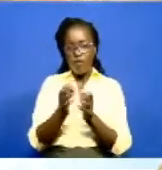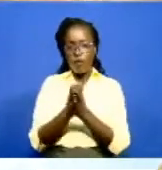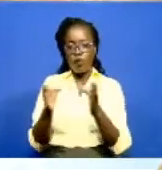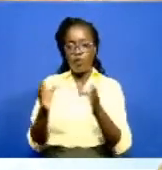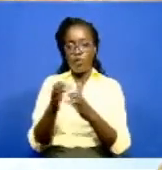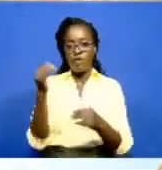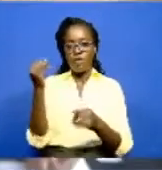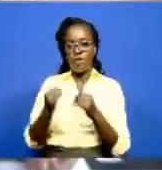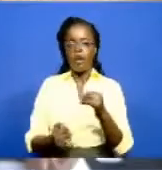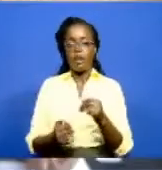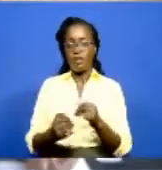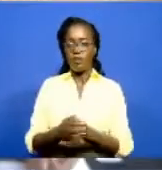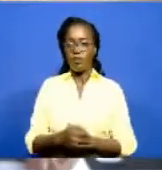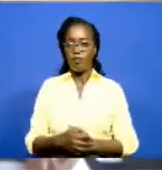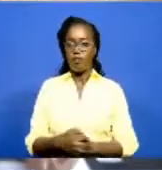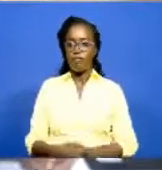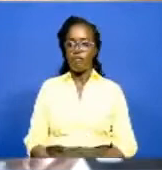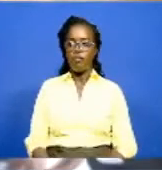the vice.